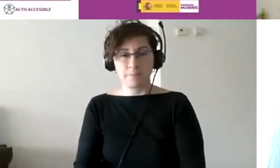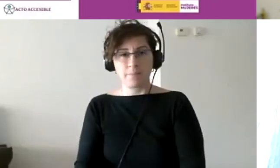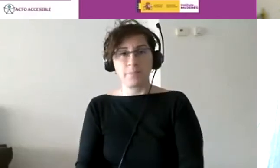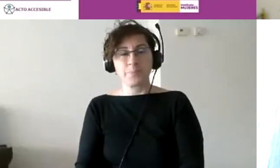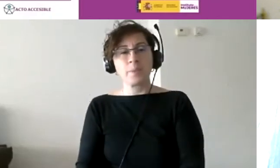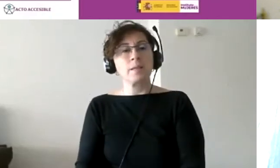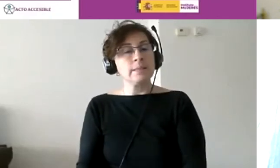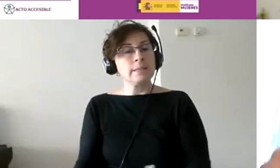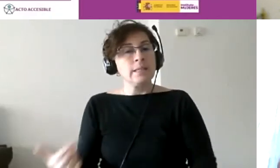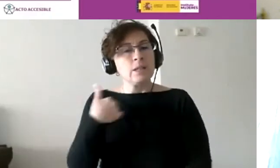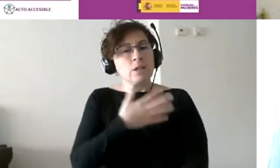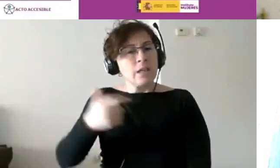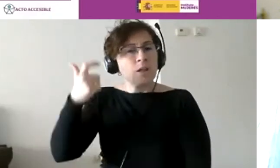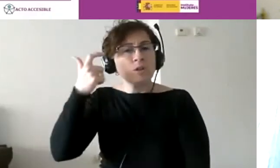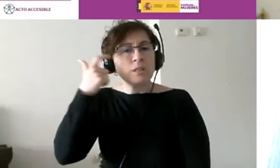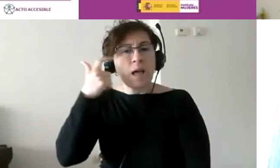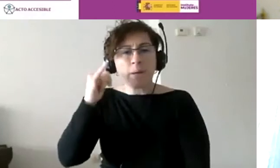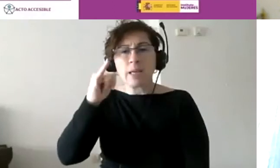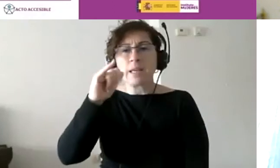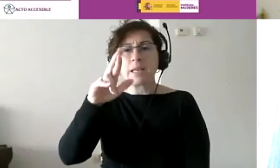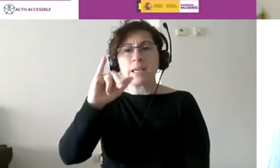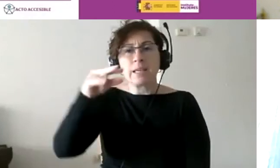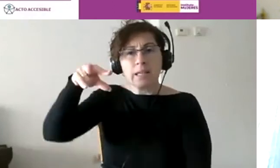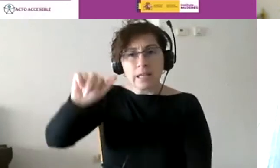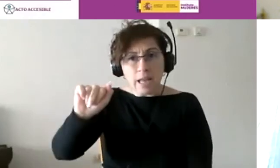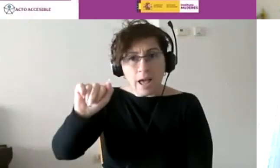with us. Irina, are you there?